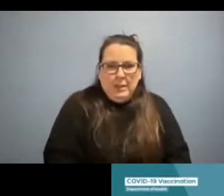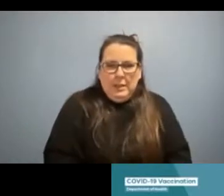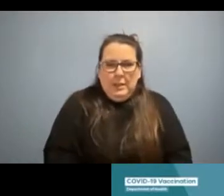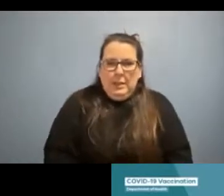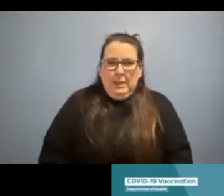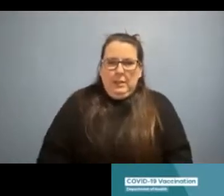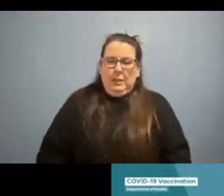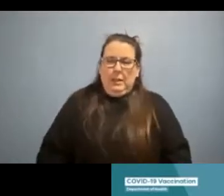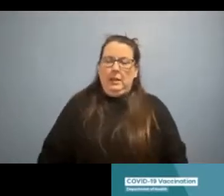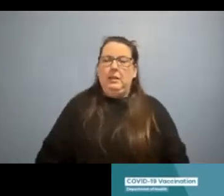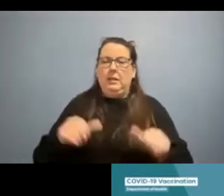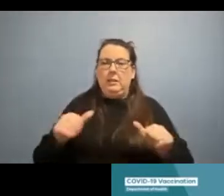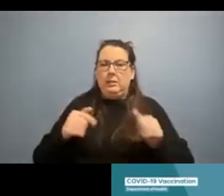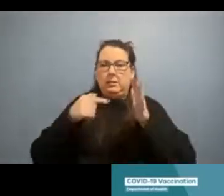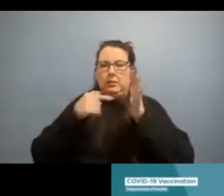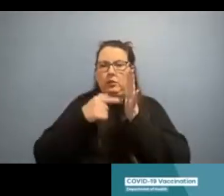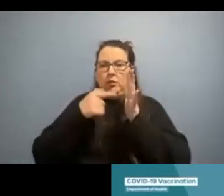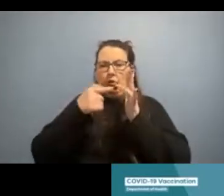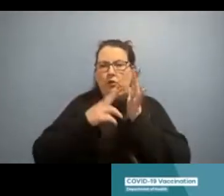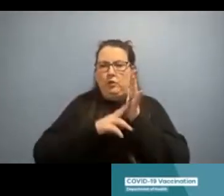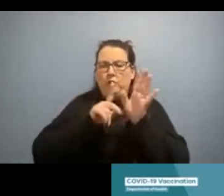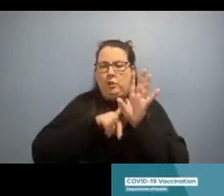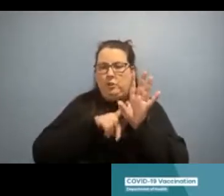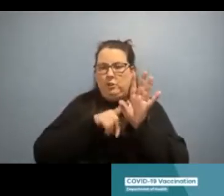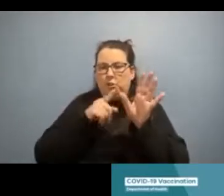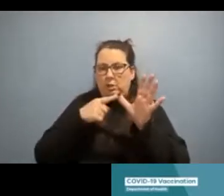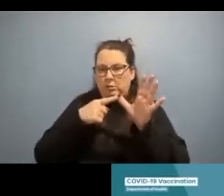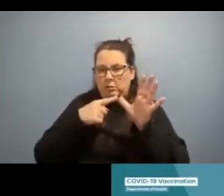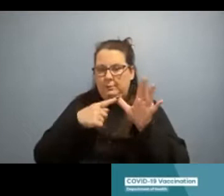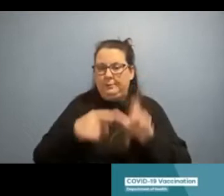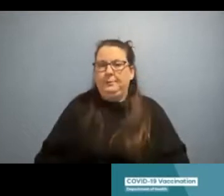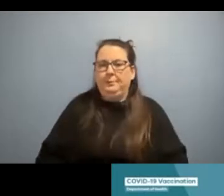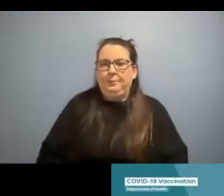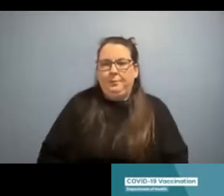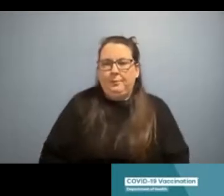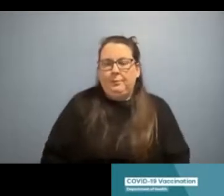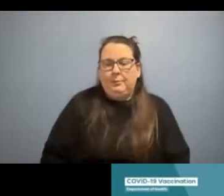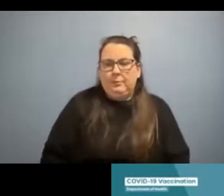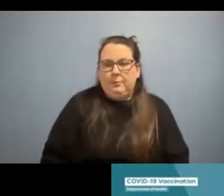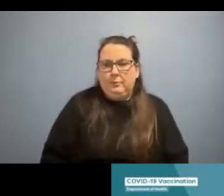I'll go to Tonya. Tonya's got her hand up as well.